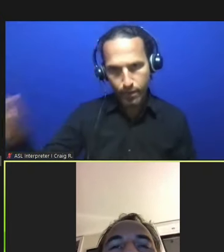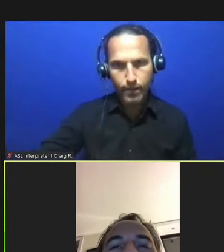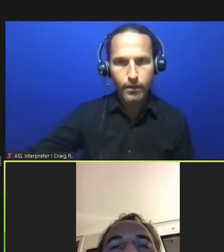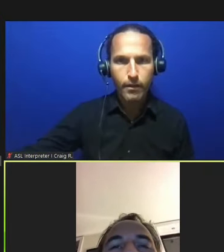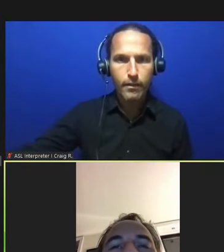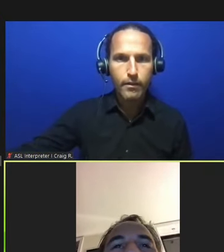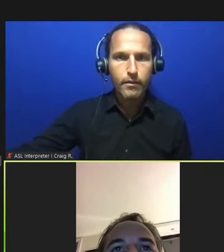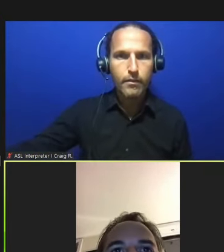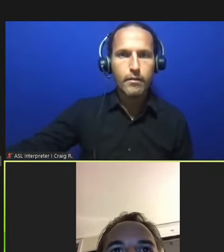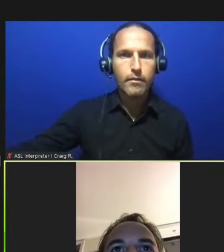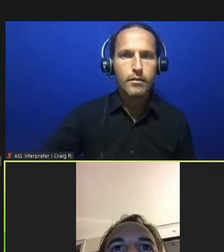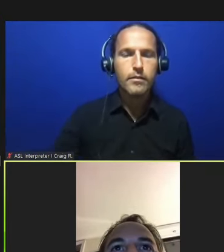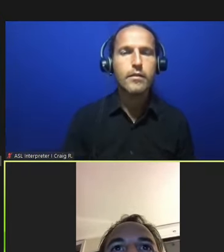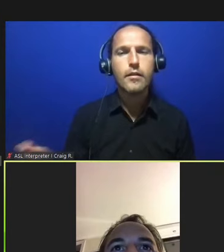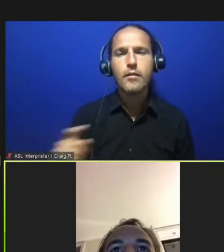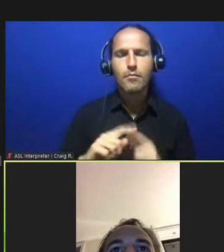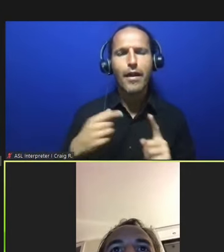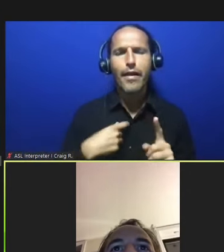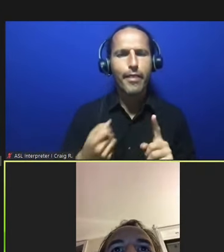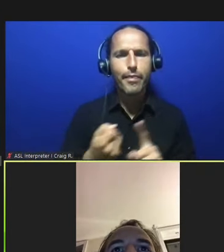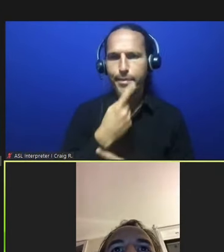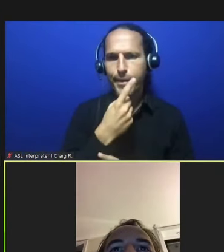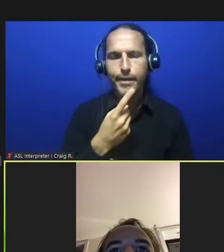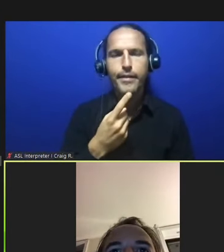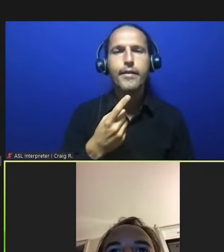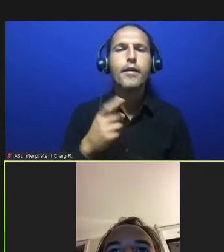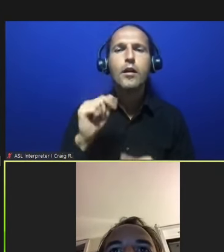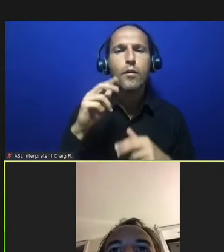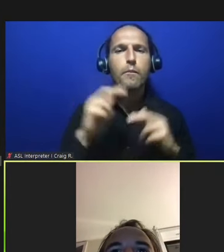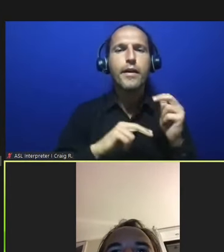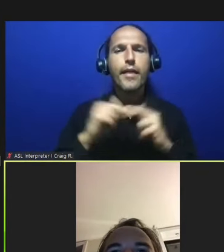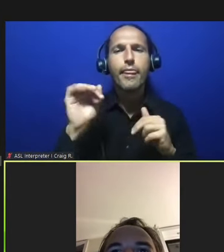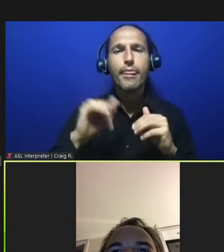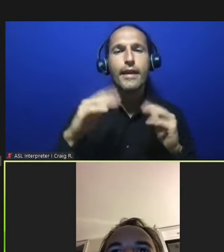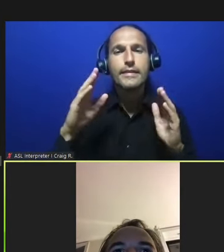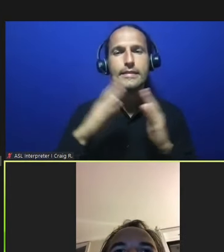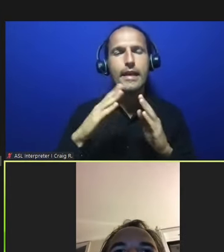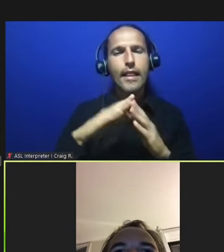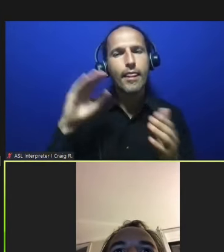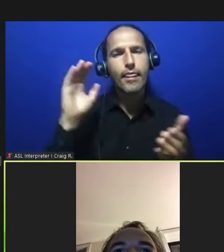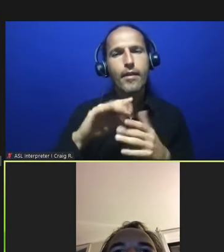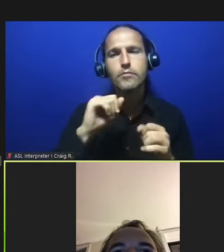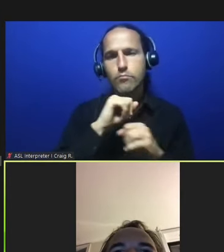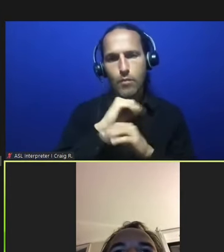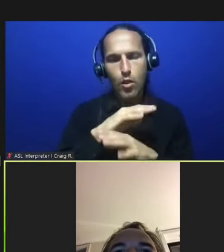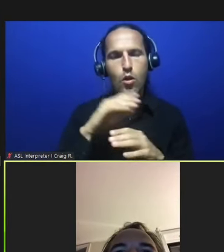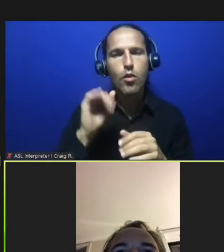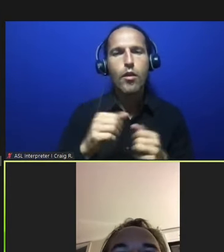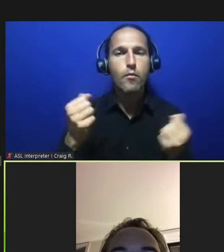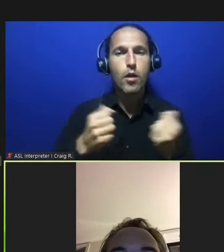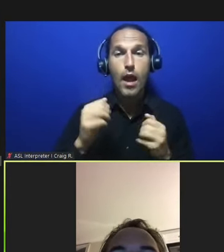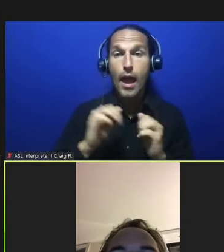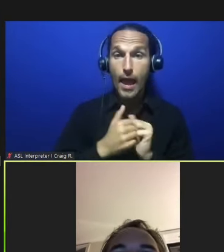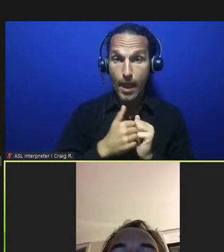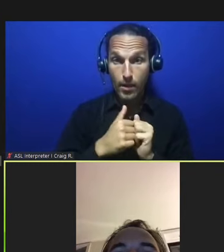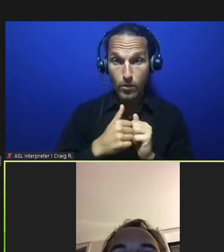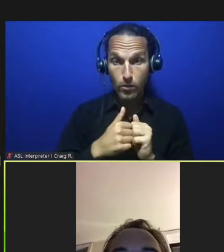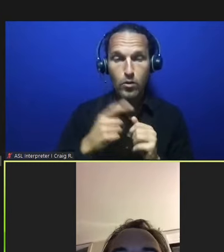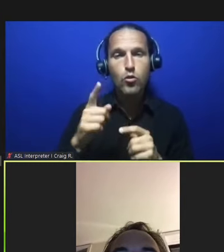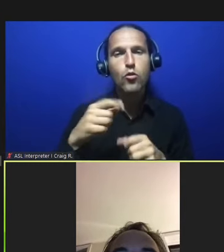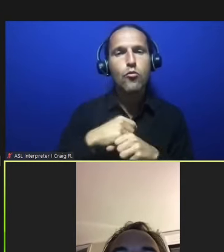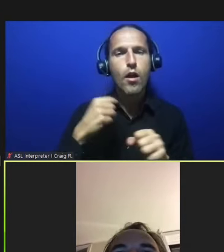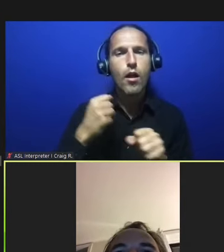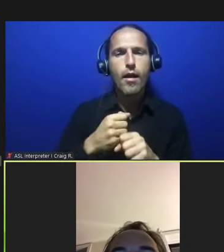I digress. We should build a city that is less polluted by motor vehicles, but in order to do that, we need to create